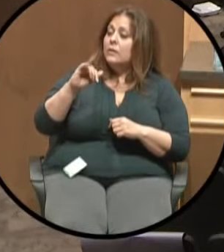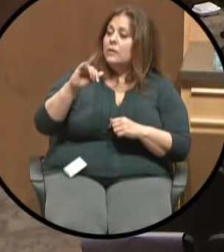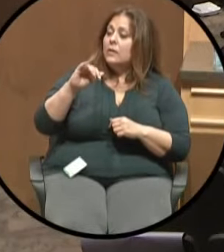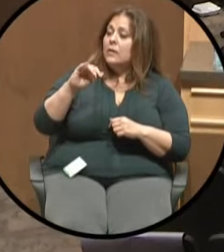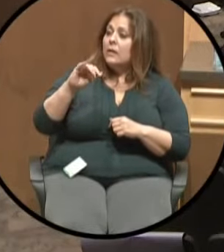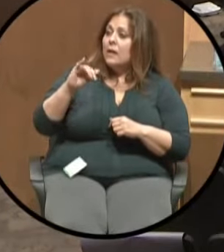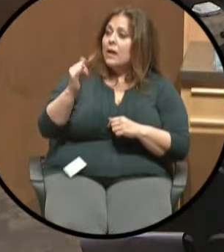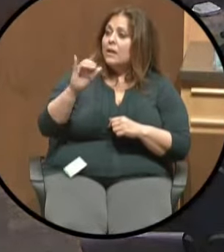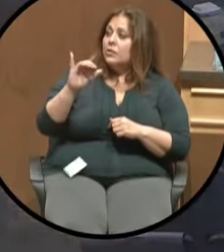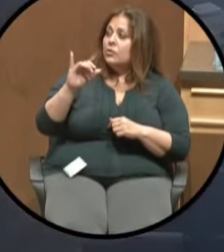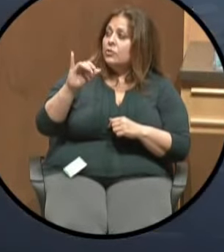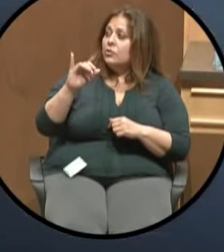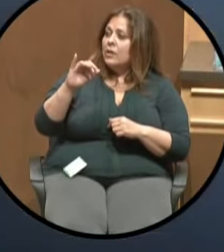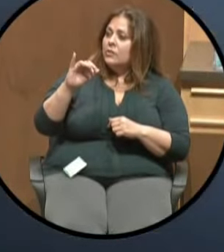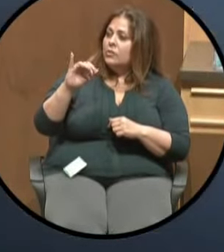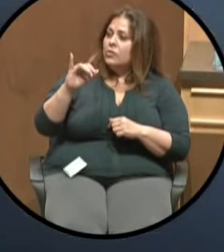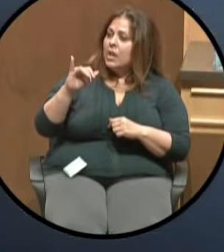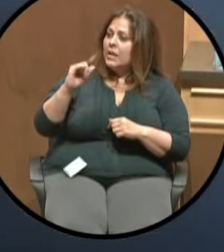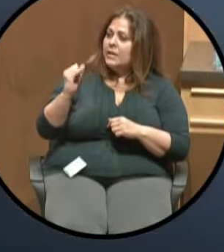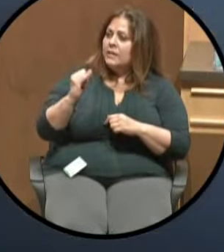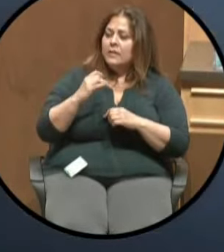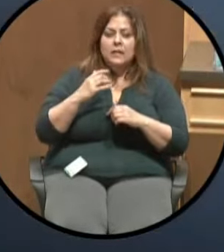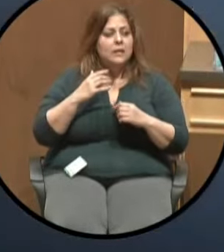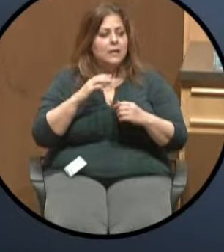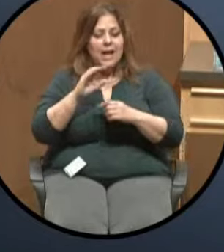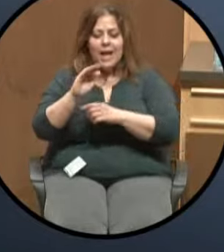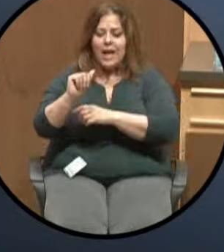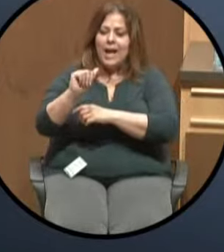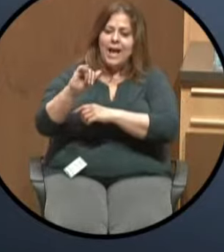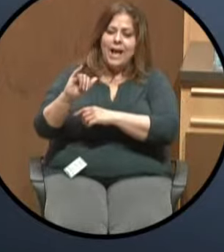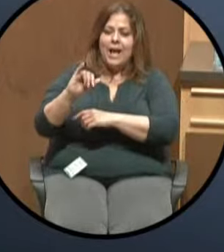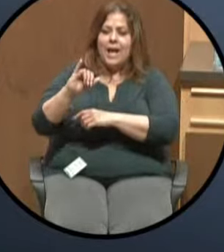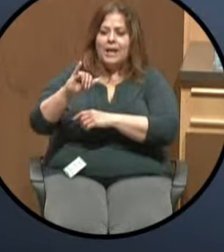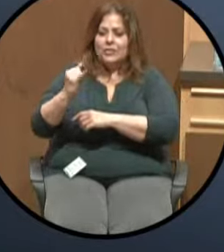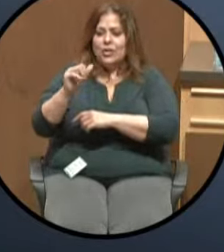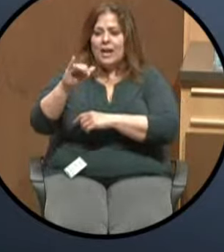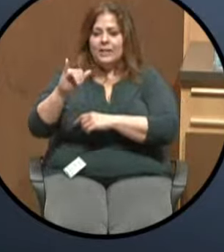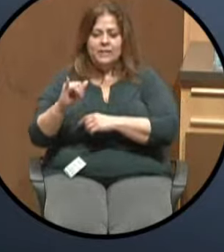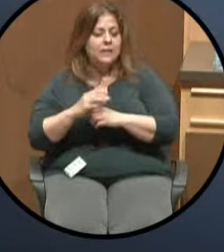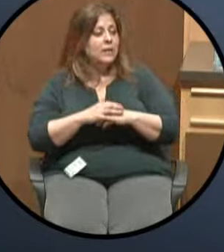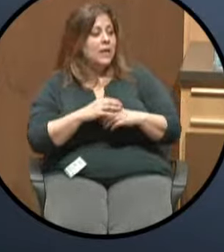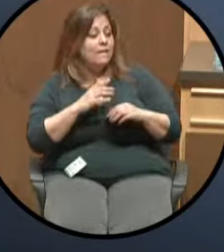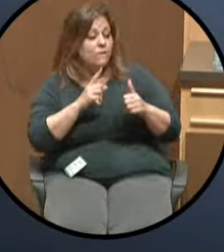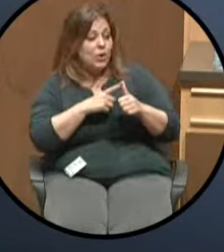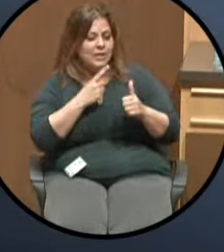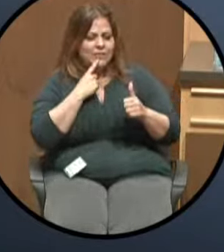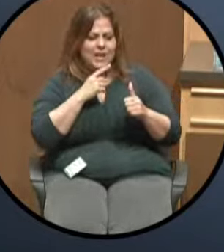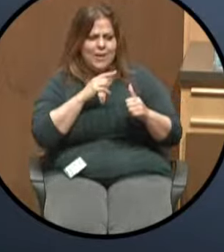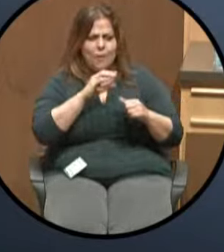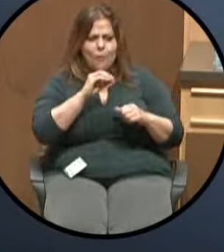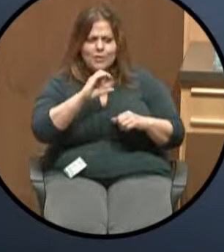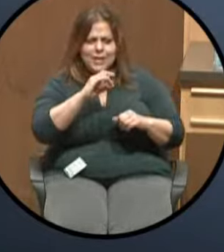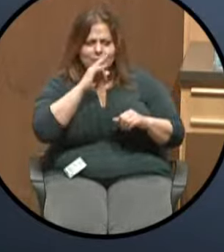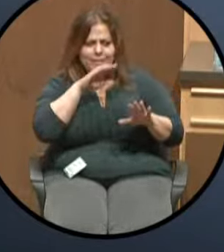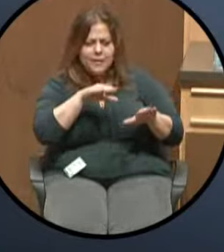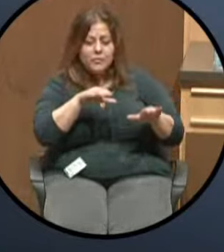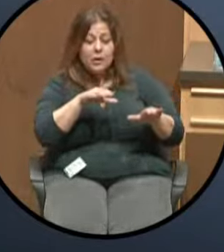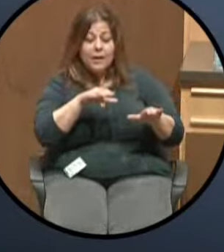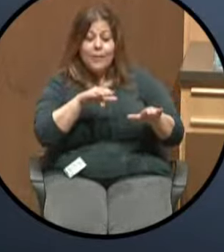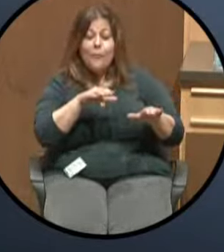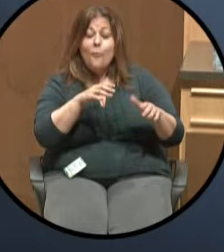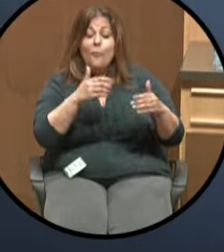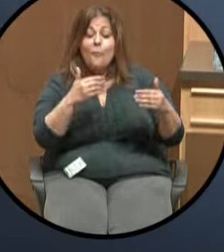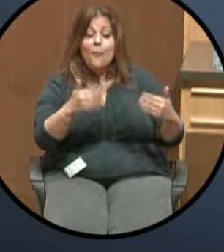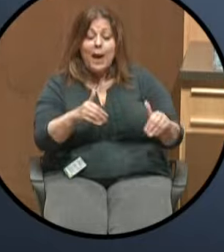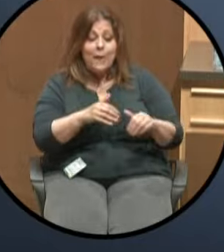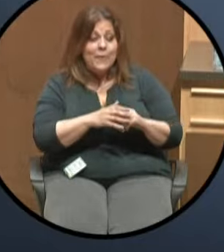I would just like to say, I think the kids in Orange County have been amazing. To watch them go through this year,